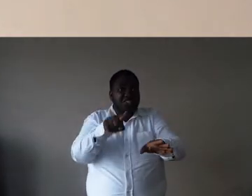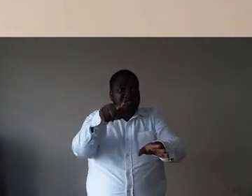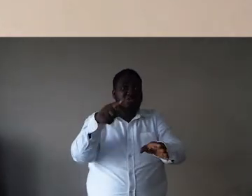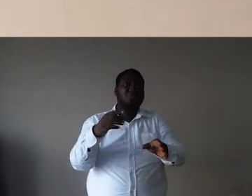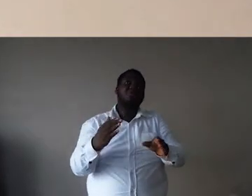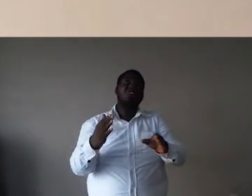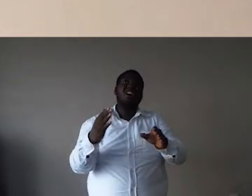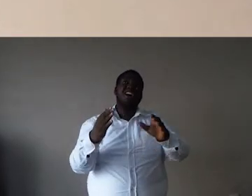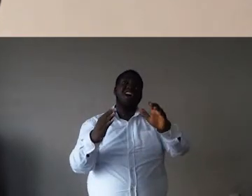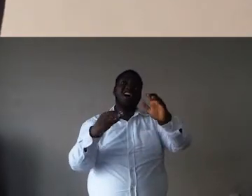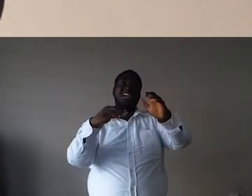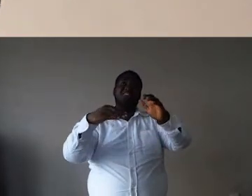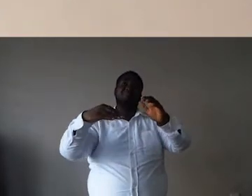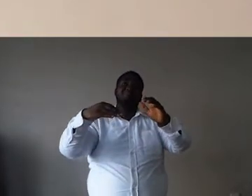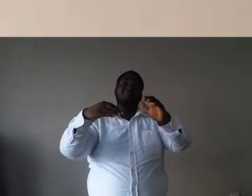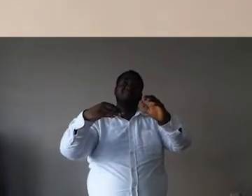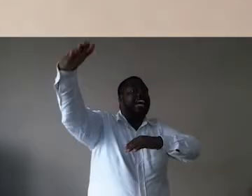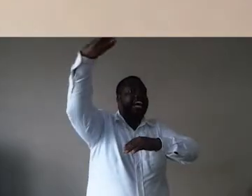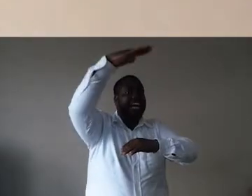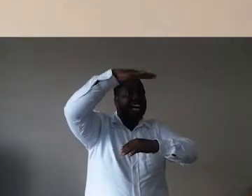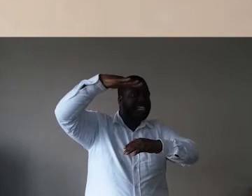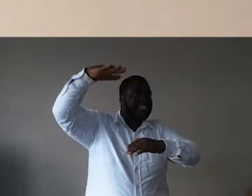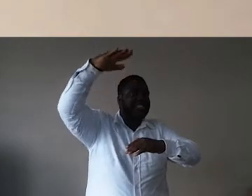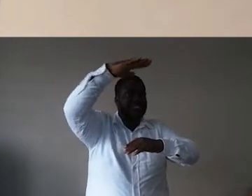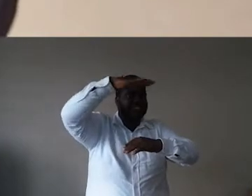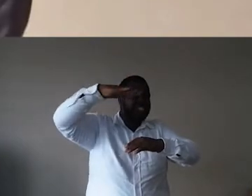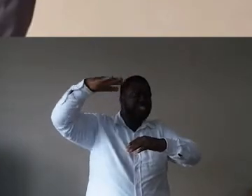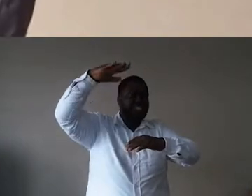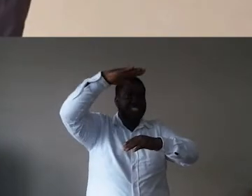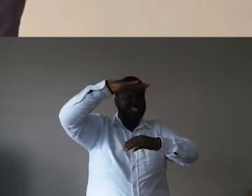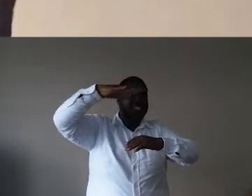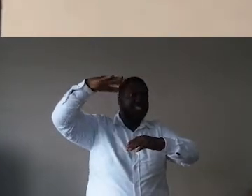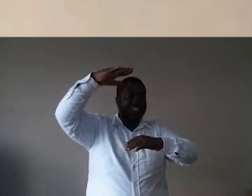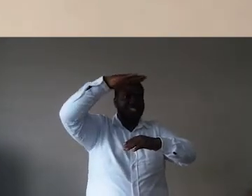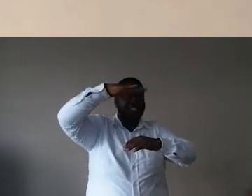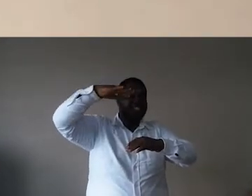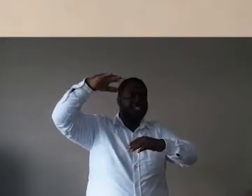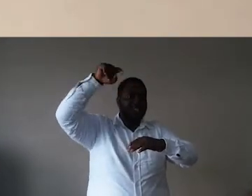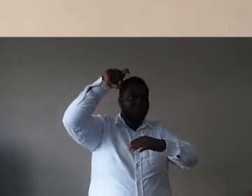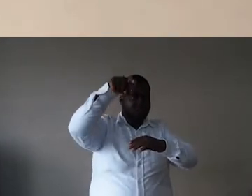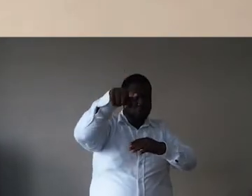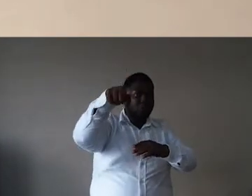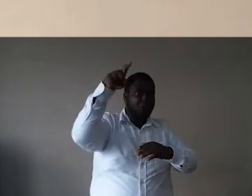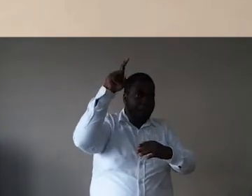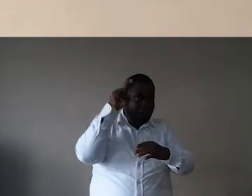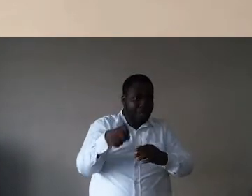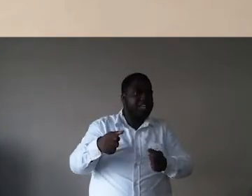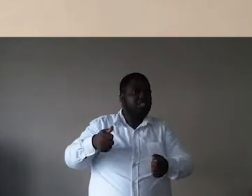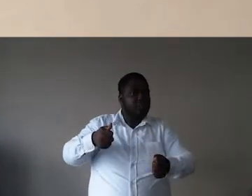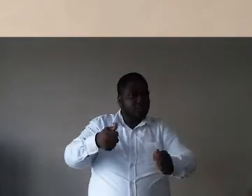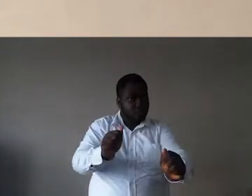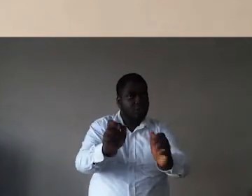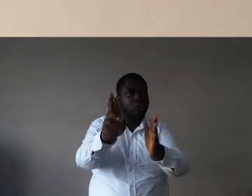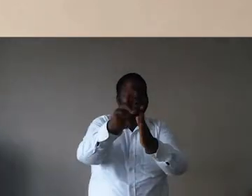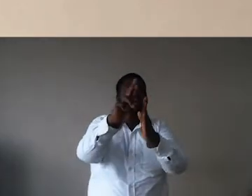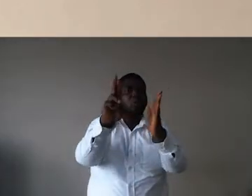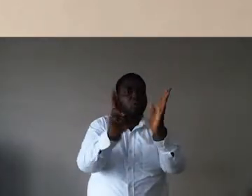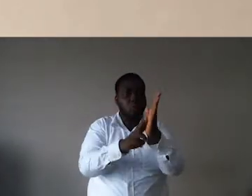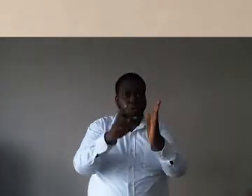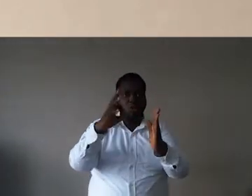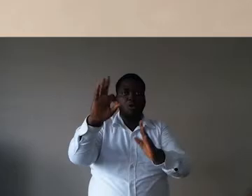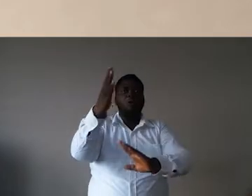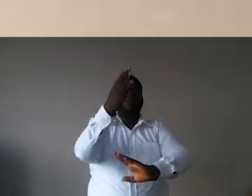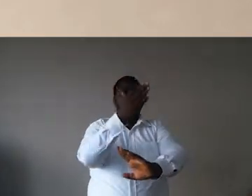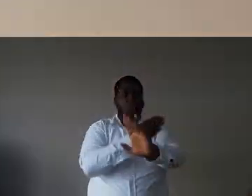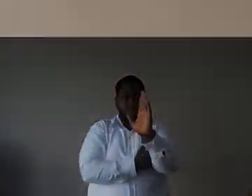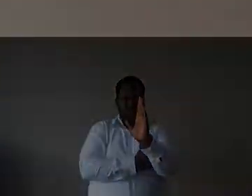our salvation, for you to be sure that when you die today, you are going to heaven and you're not going to hell, you need to examine from the scriptures the